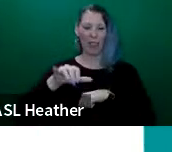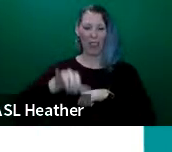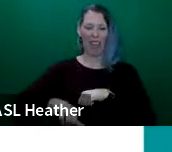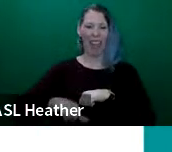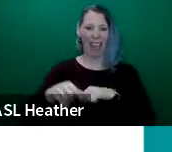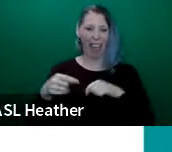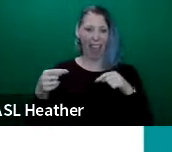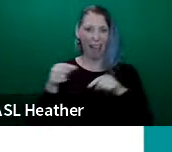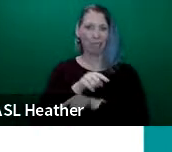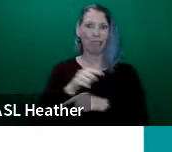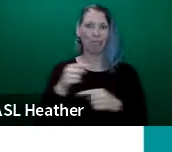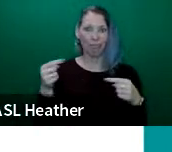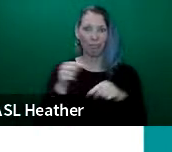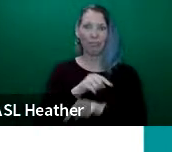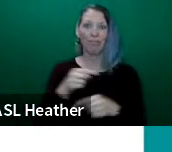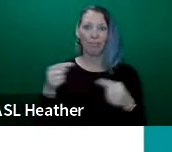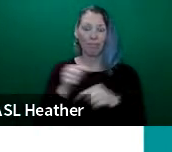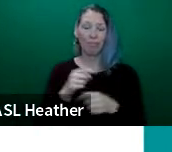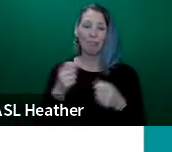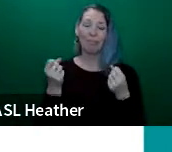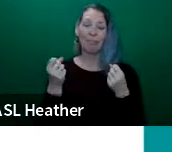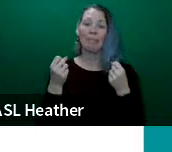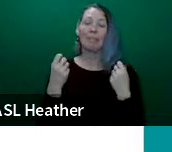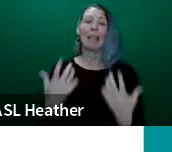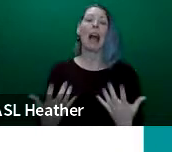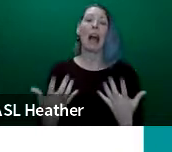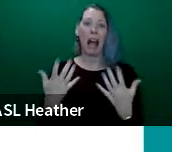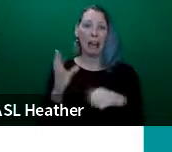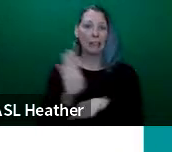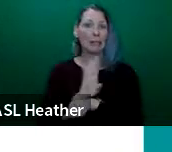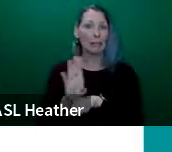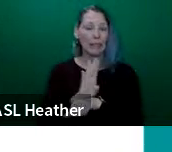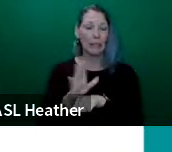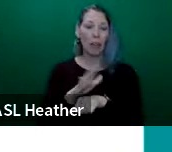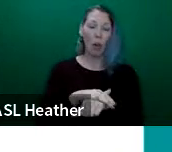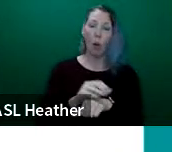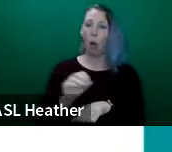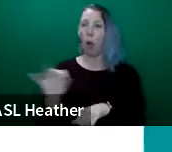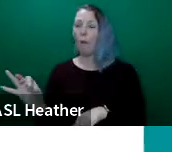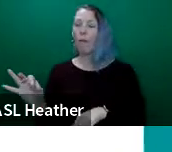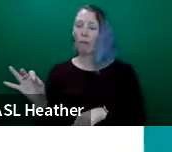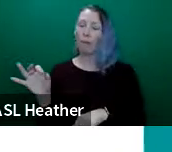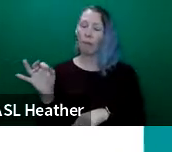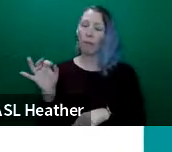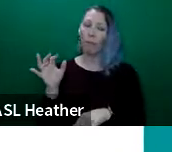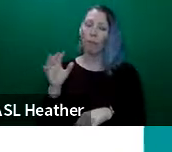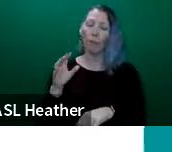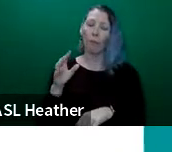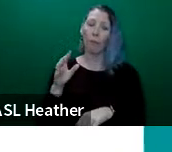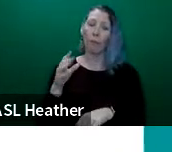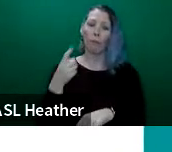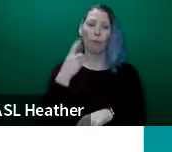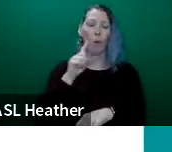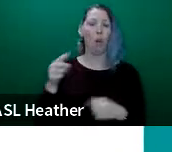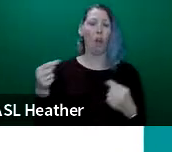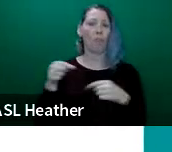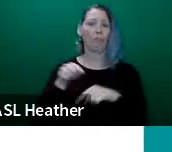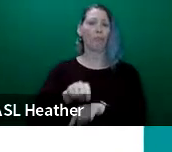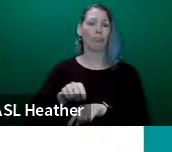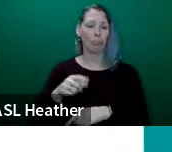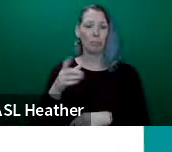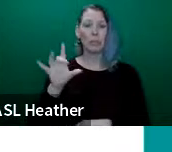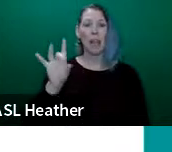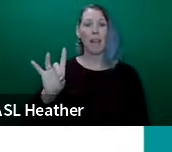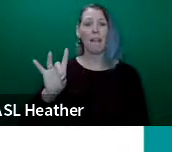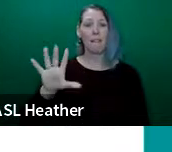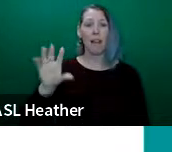and lots of heavy volumes that get on and off. So a lot of influence with our interchanges. So 85%